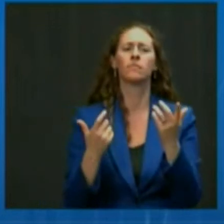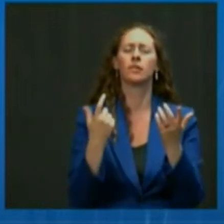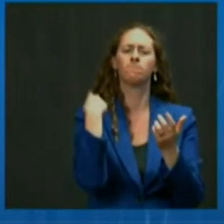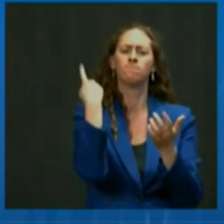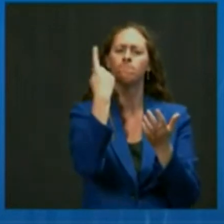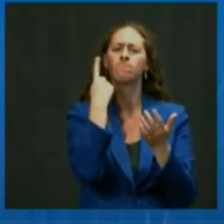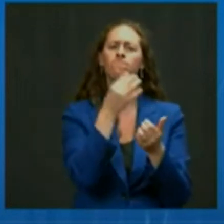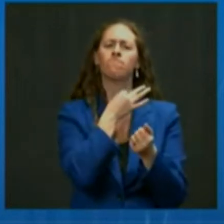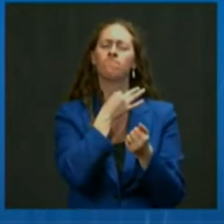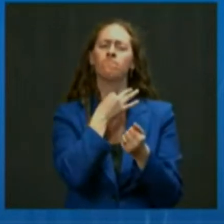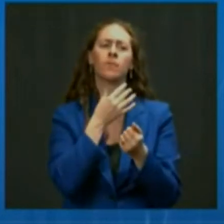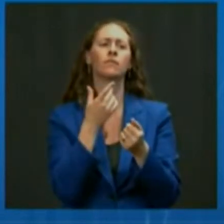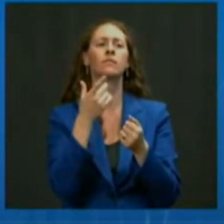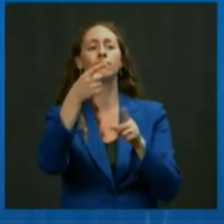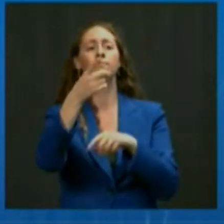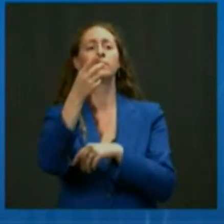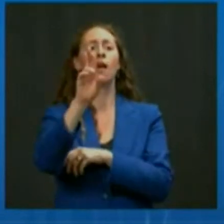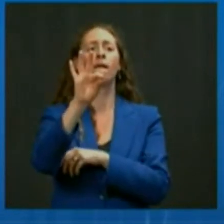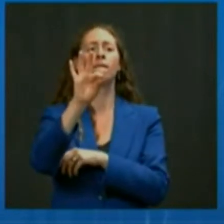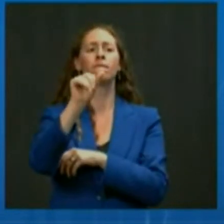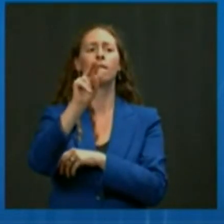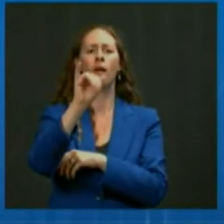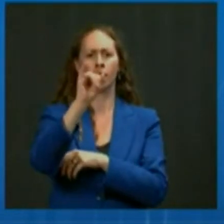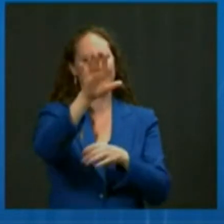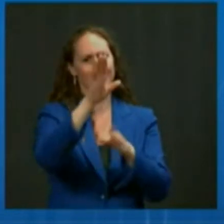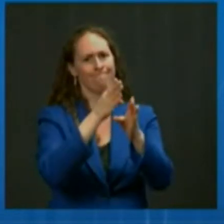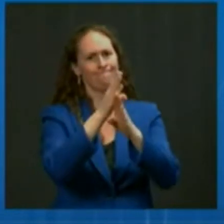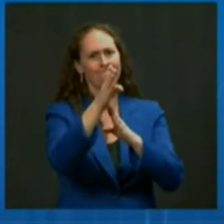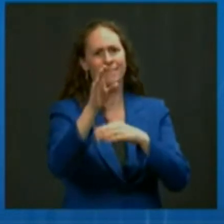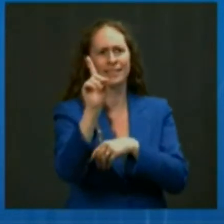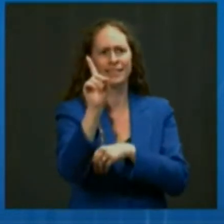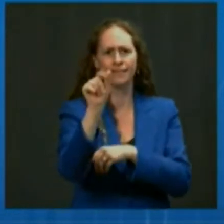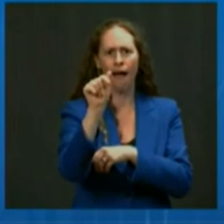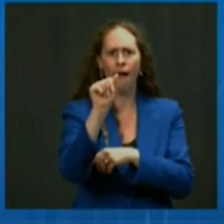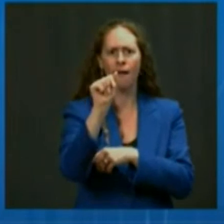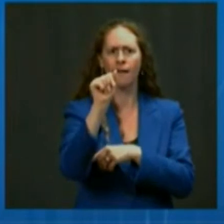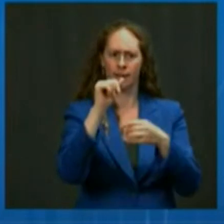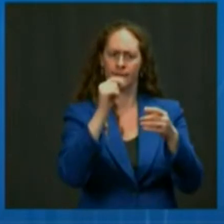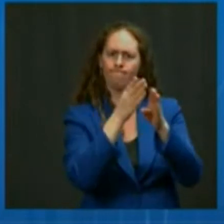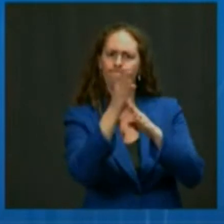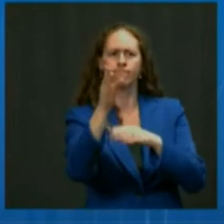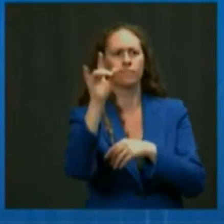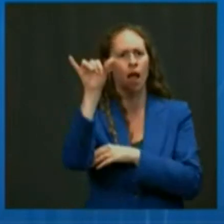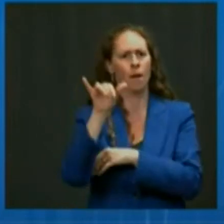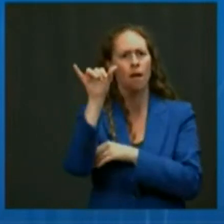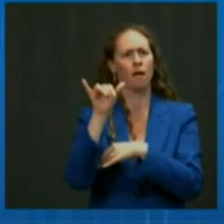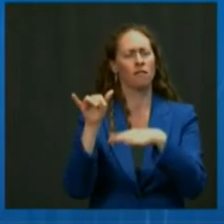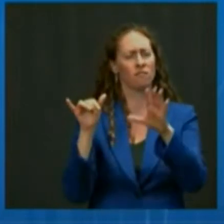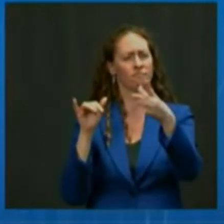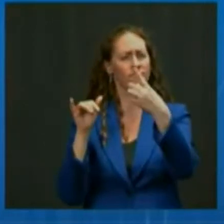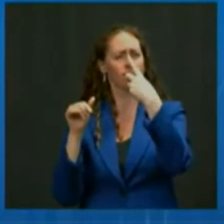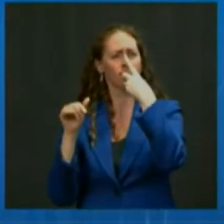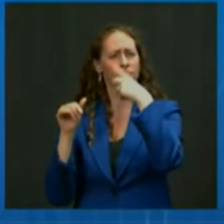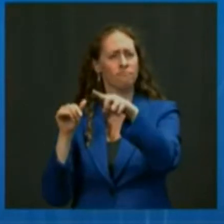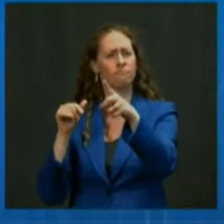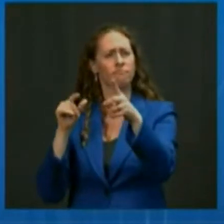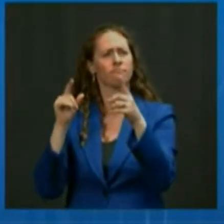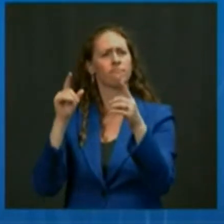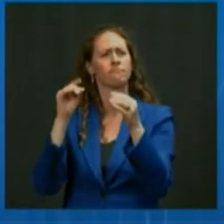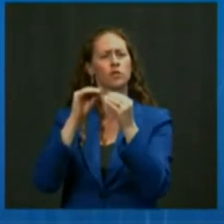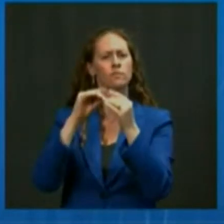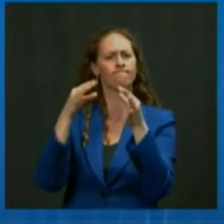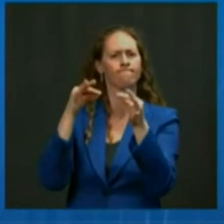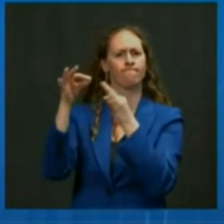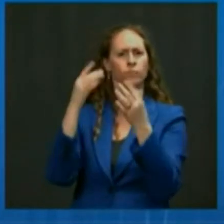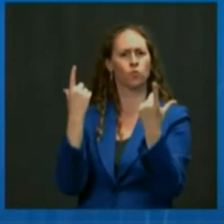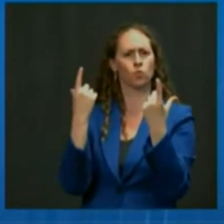the data looking at antibody responses to vaccines. Can you tell us what we've learned about the T-cell response and what role that